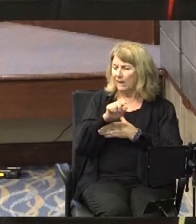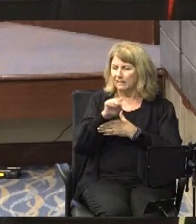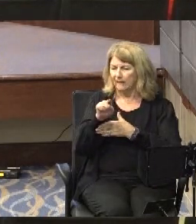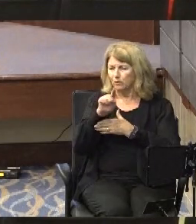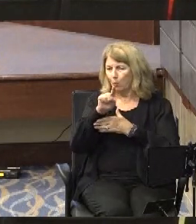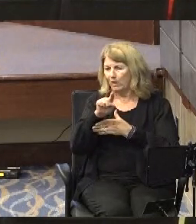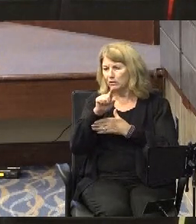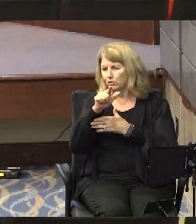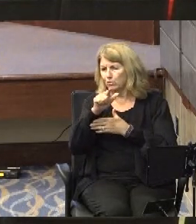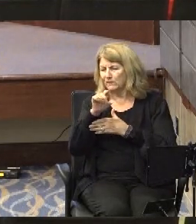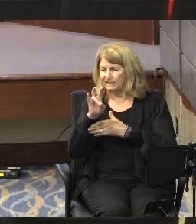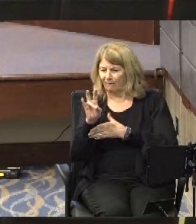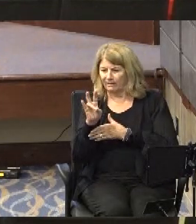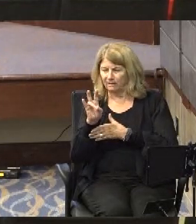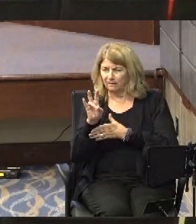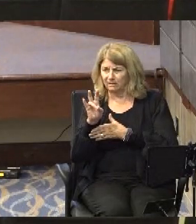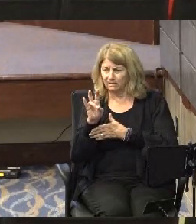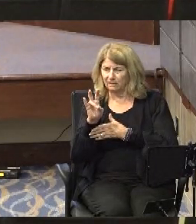2023-127.